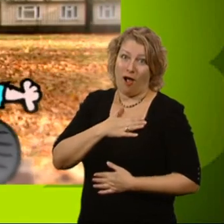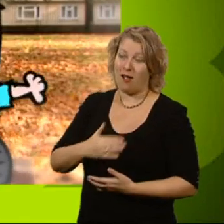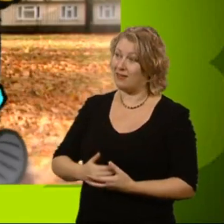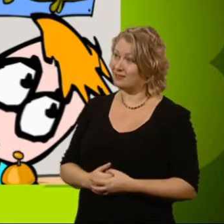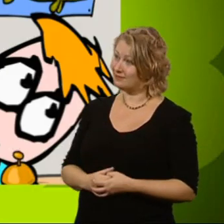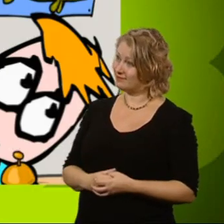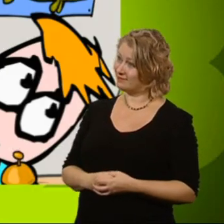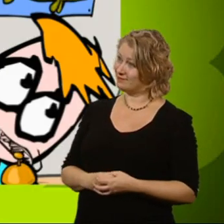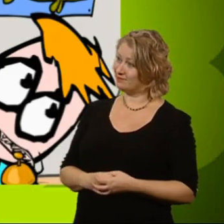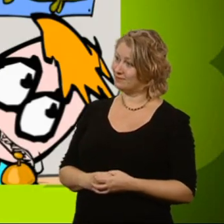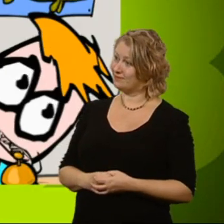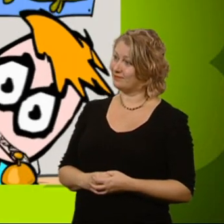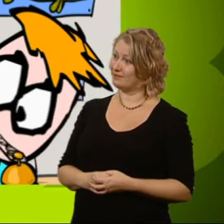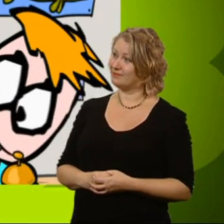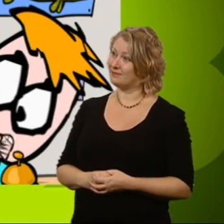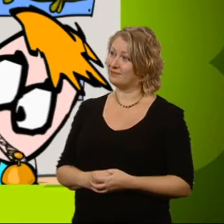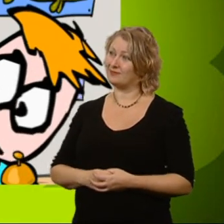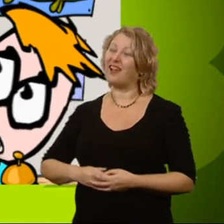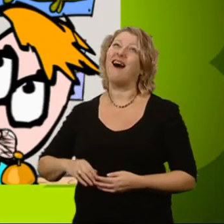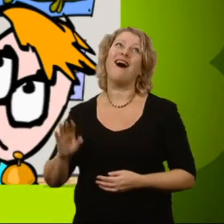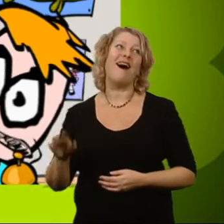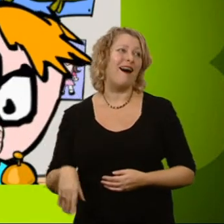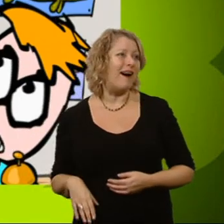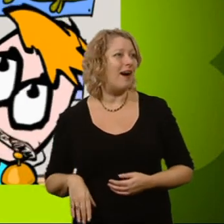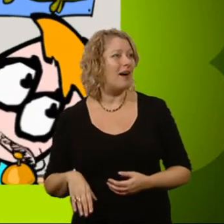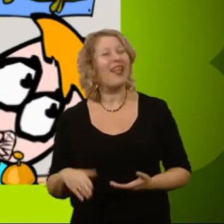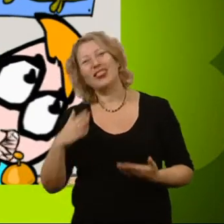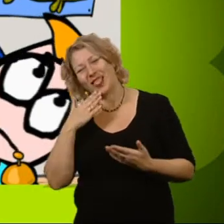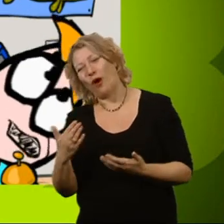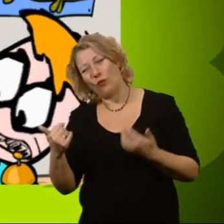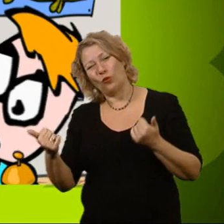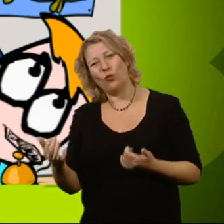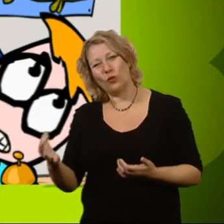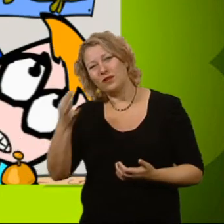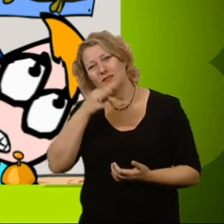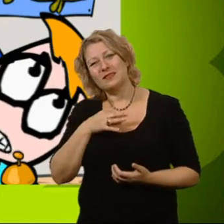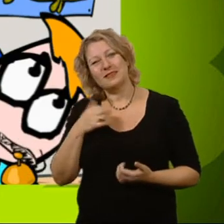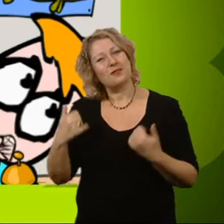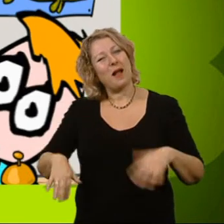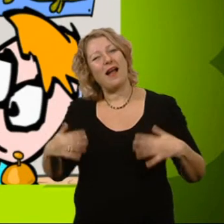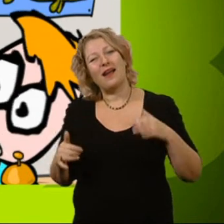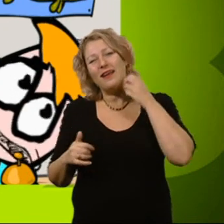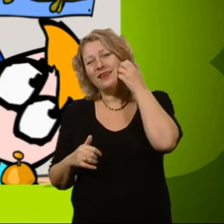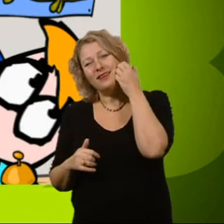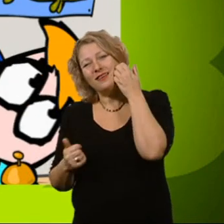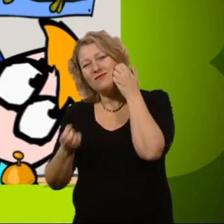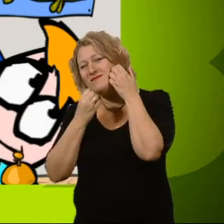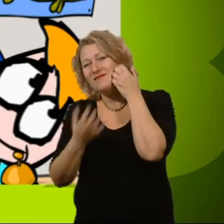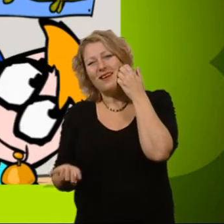push. Yeah, so thanks very much for your brilliant request. It was amazing, really clever and